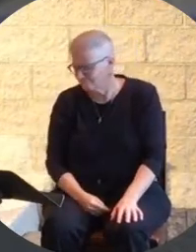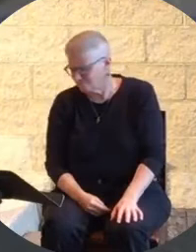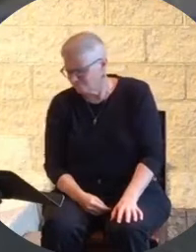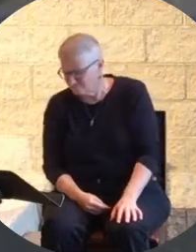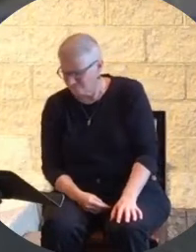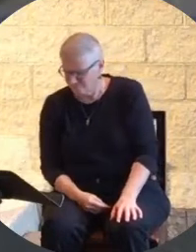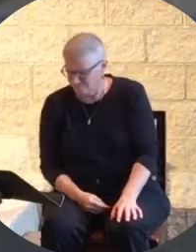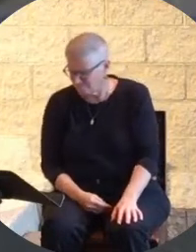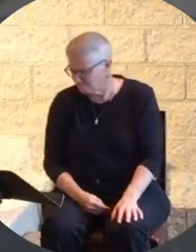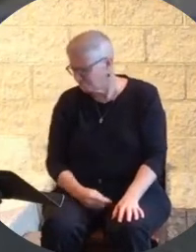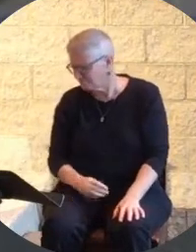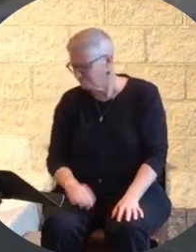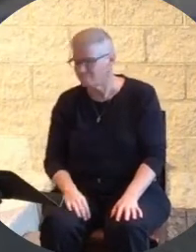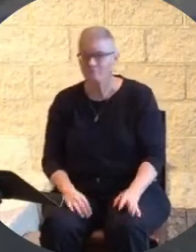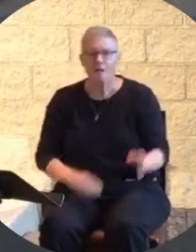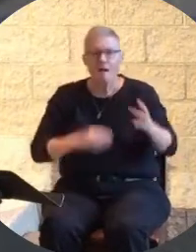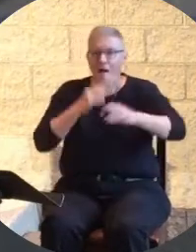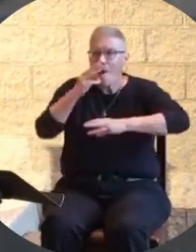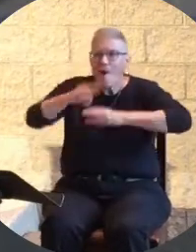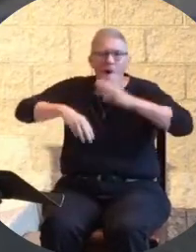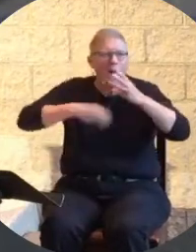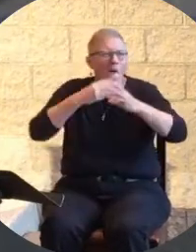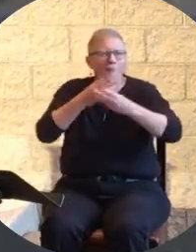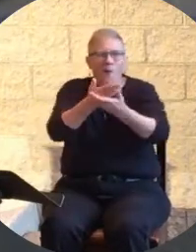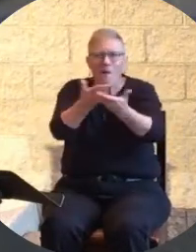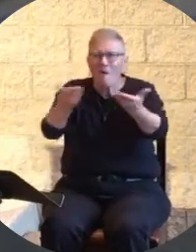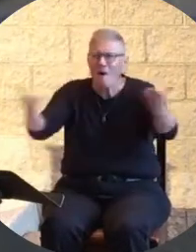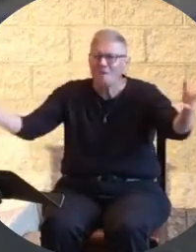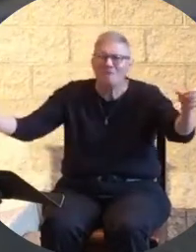a world that's full of endless